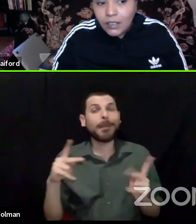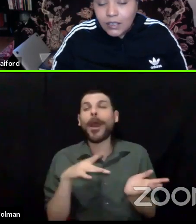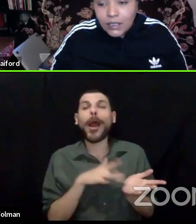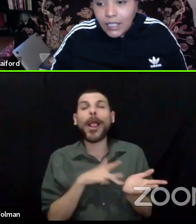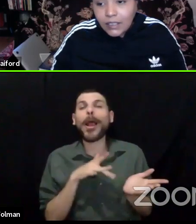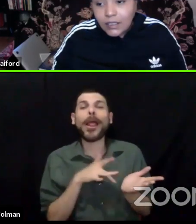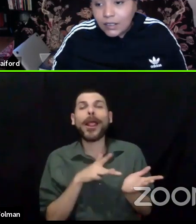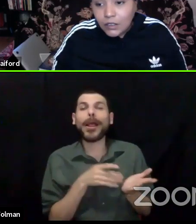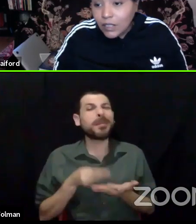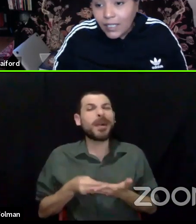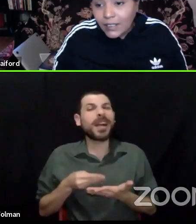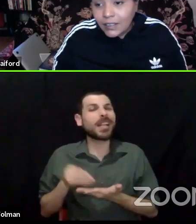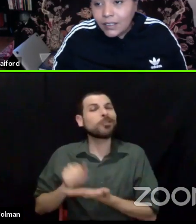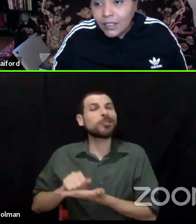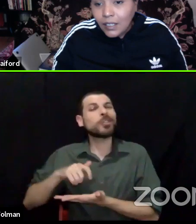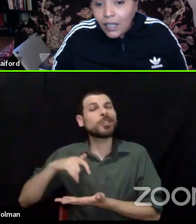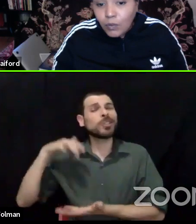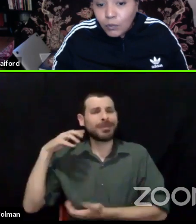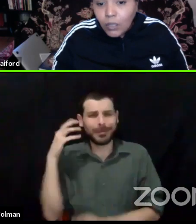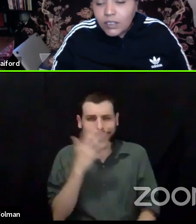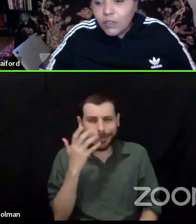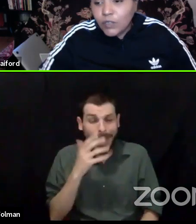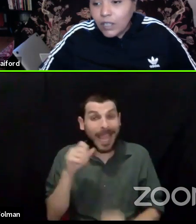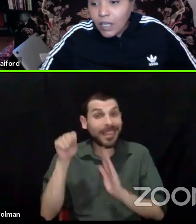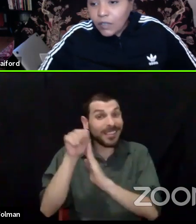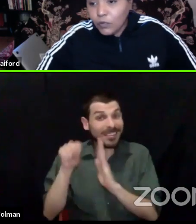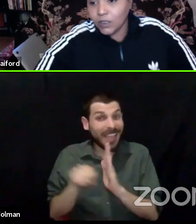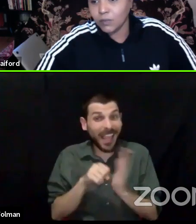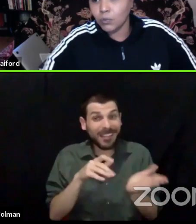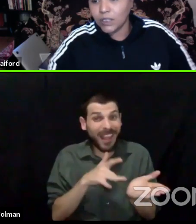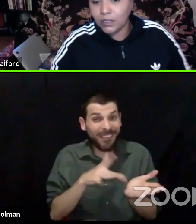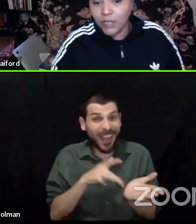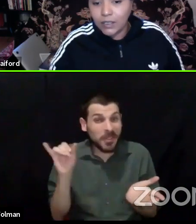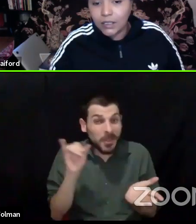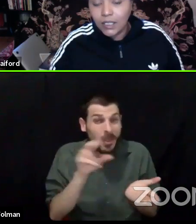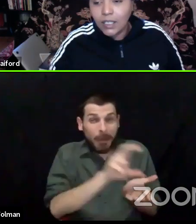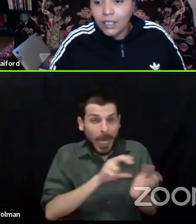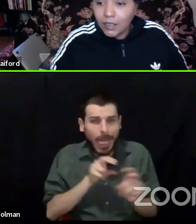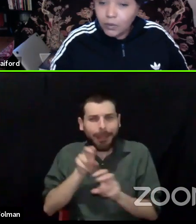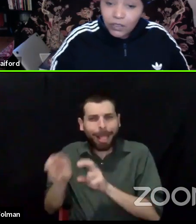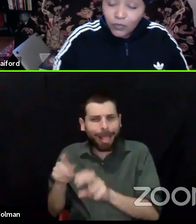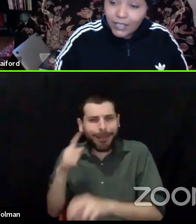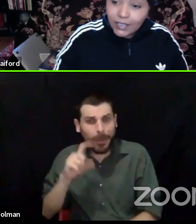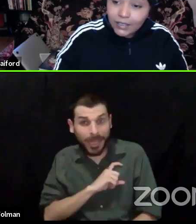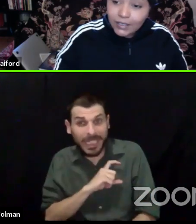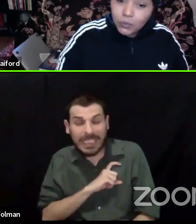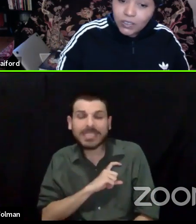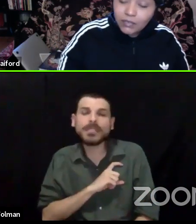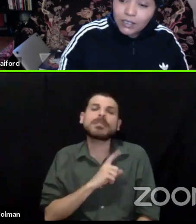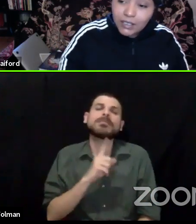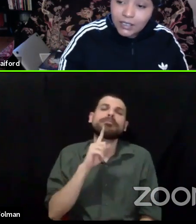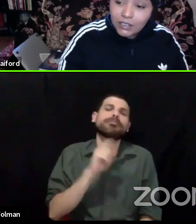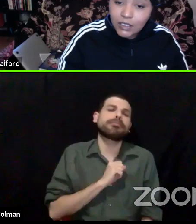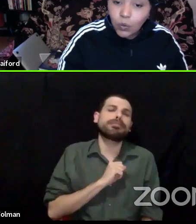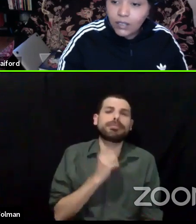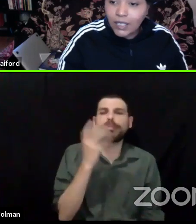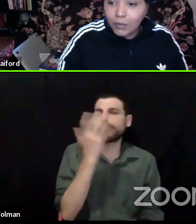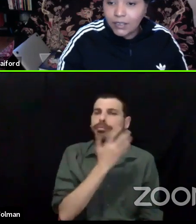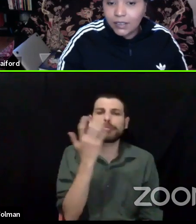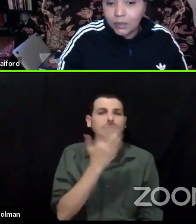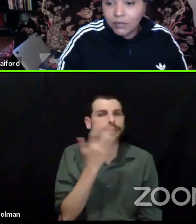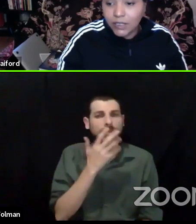in and the state is utilizing it mostly for law enforcement and more surveillance, The fact that the people that run the industry